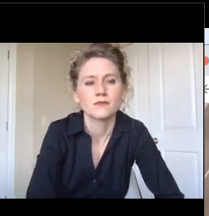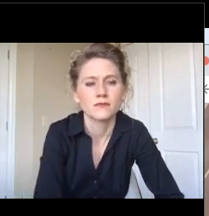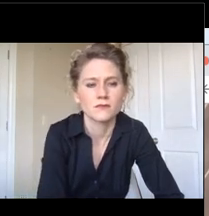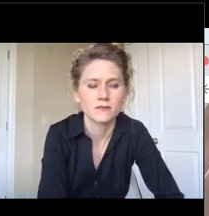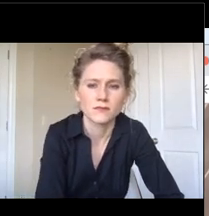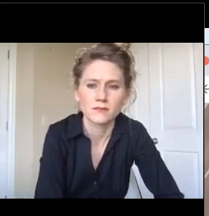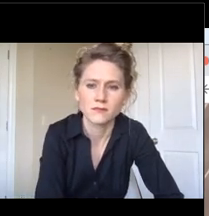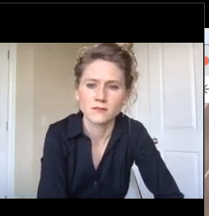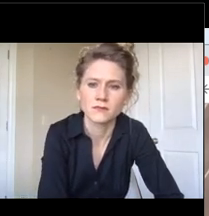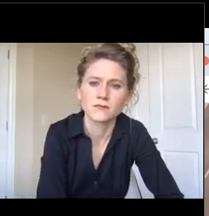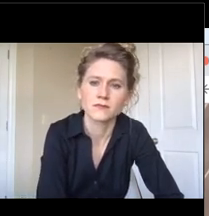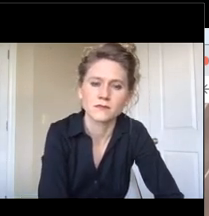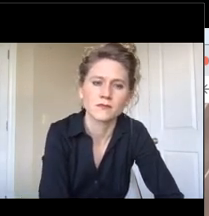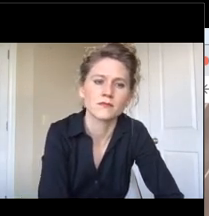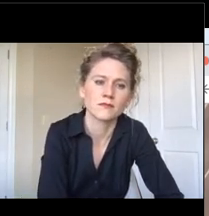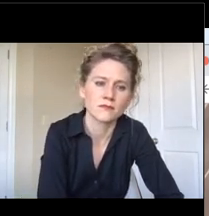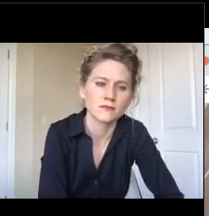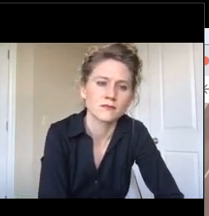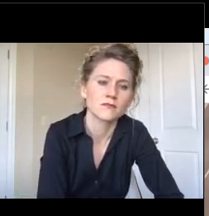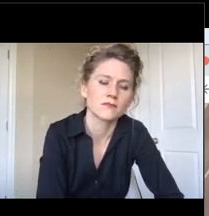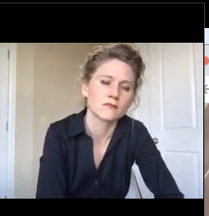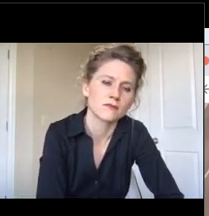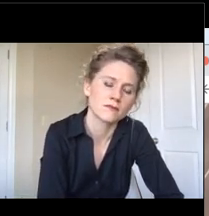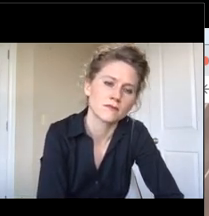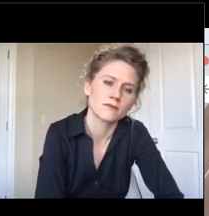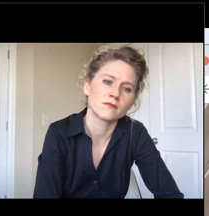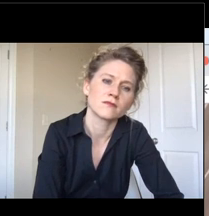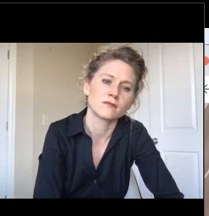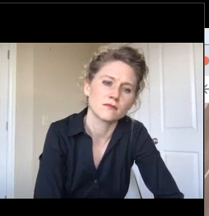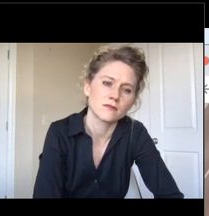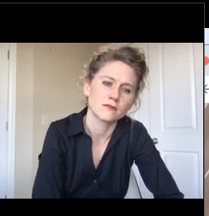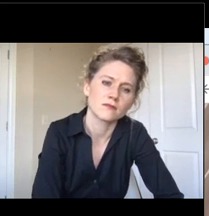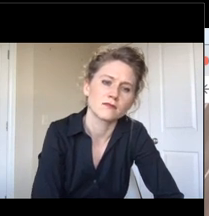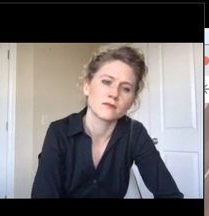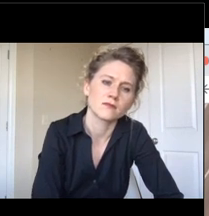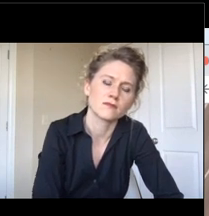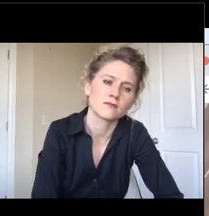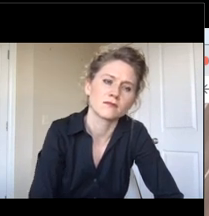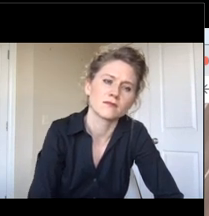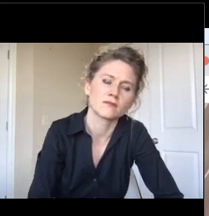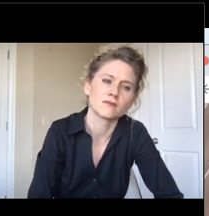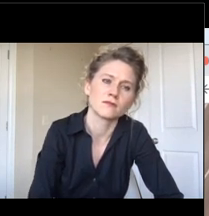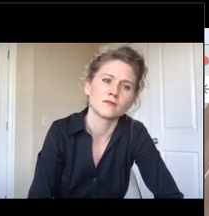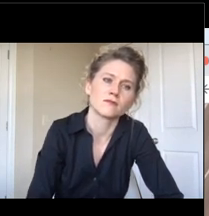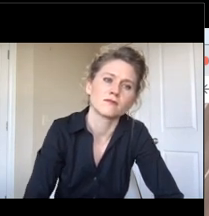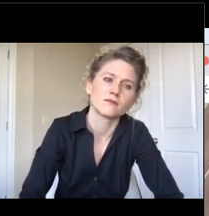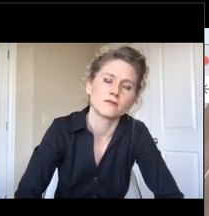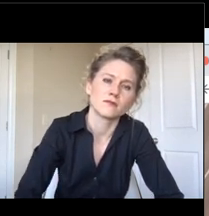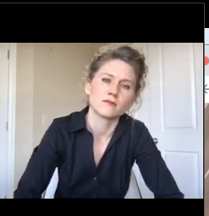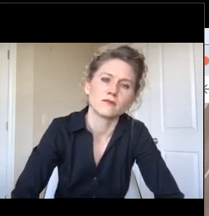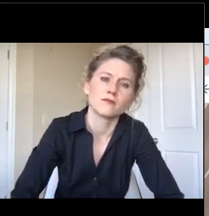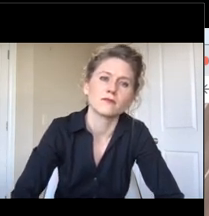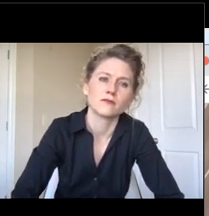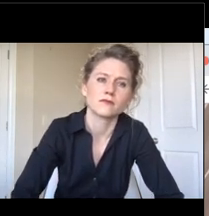this treatment on a road with a PCI of 80 versus applying it on a road with a PCI of 40.